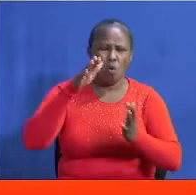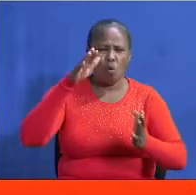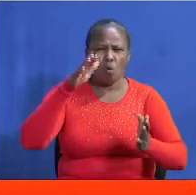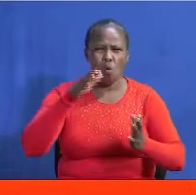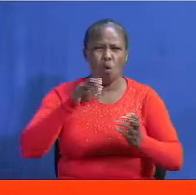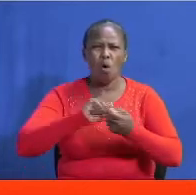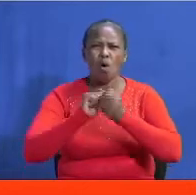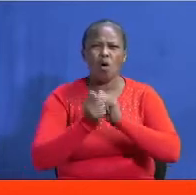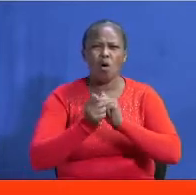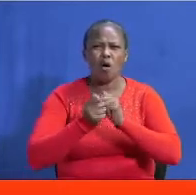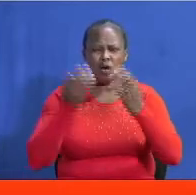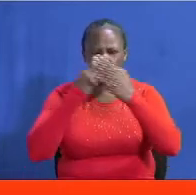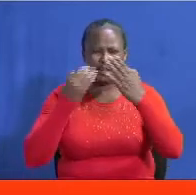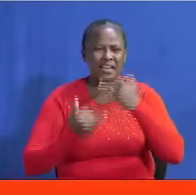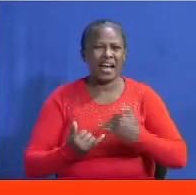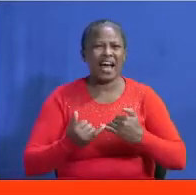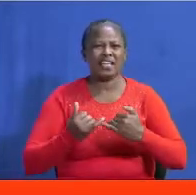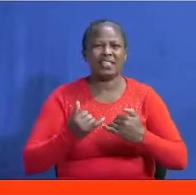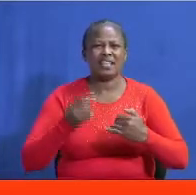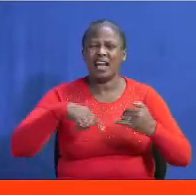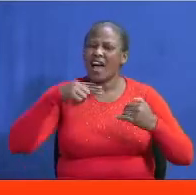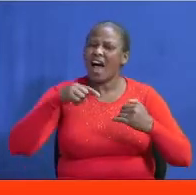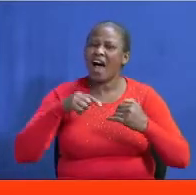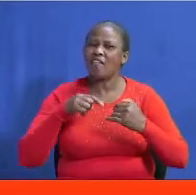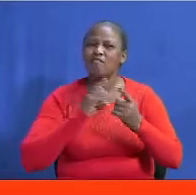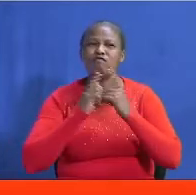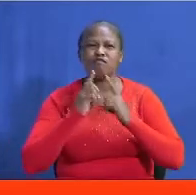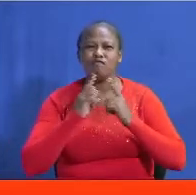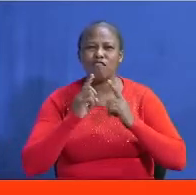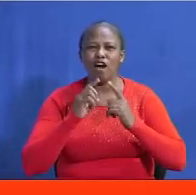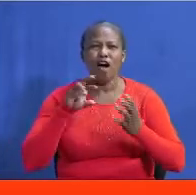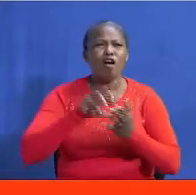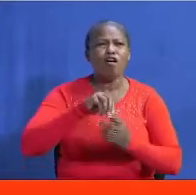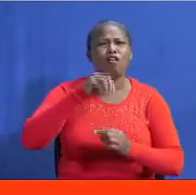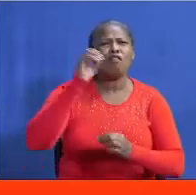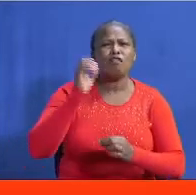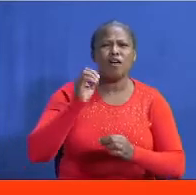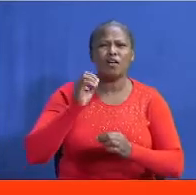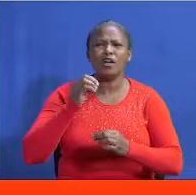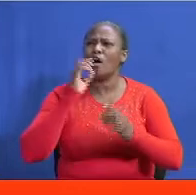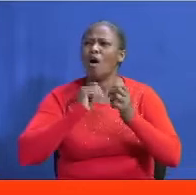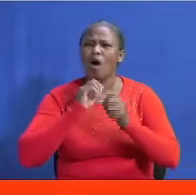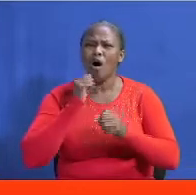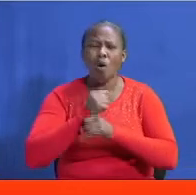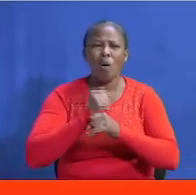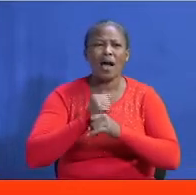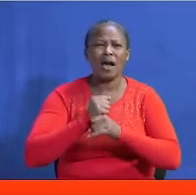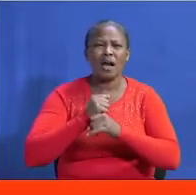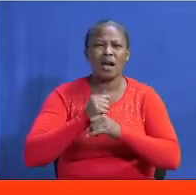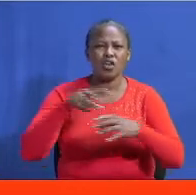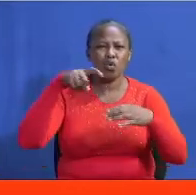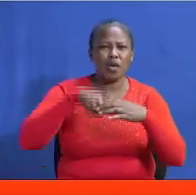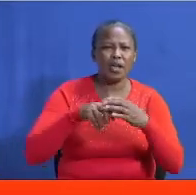systems. Tonight, we are having a discussion with Anthony Kimani, founder of a startup working to incorporate technology and blockchain